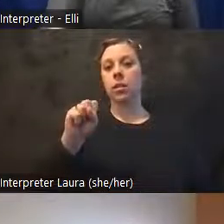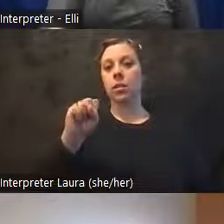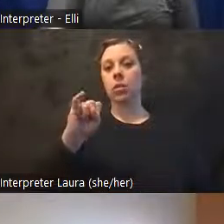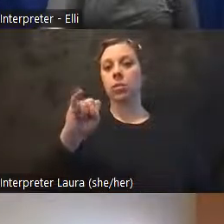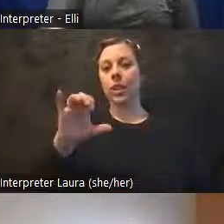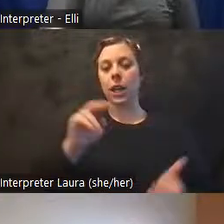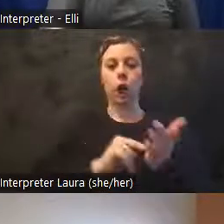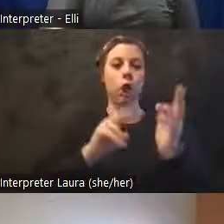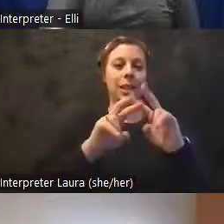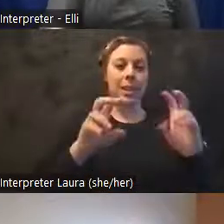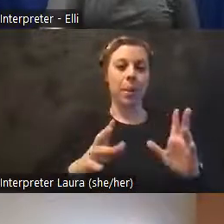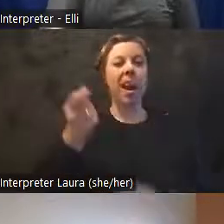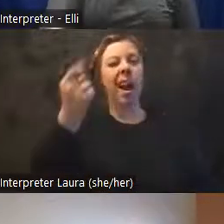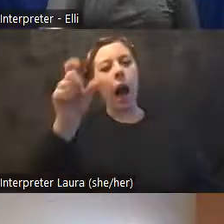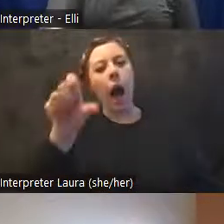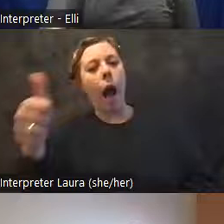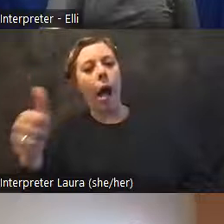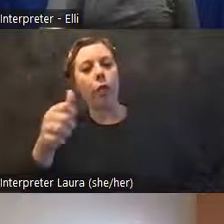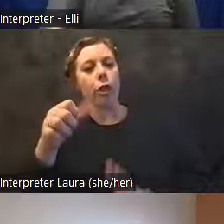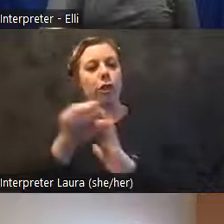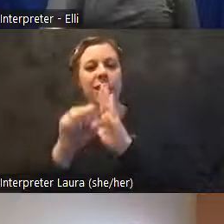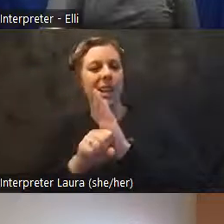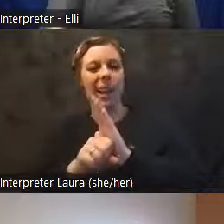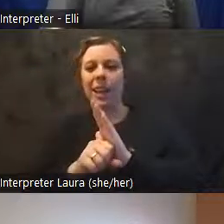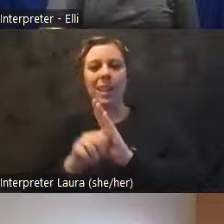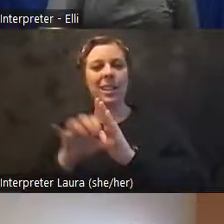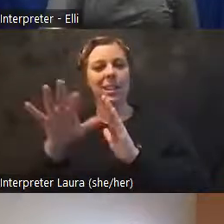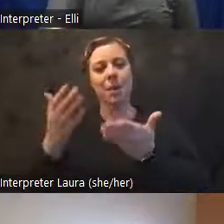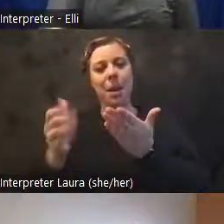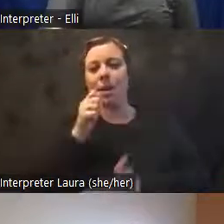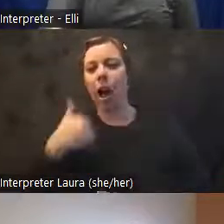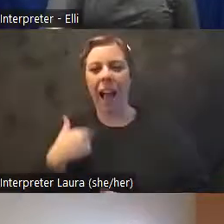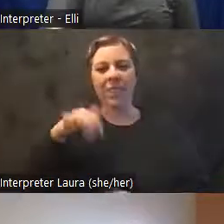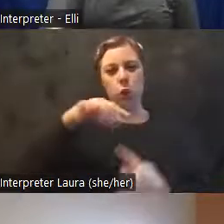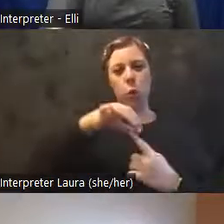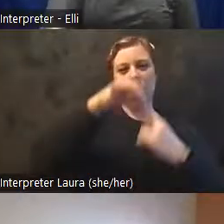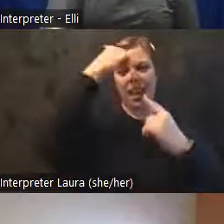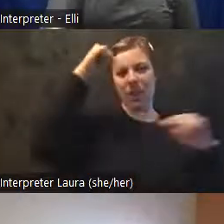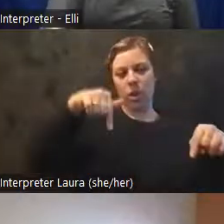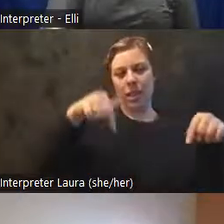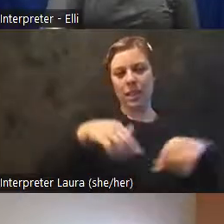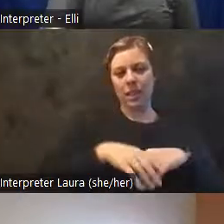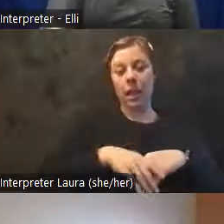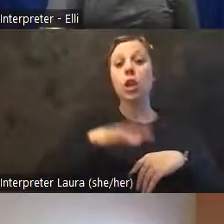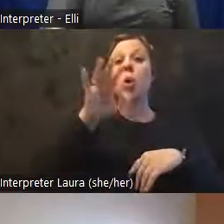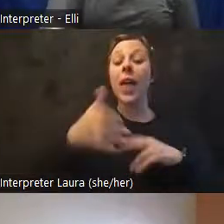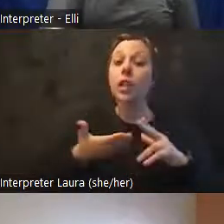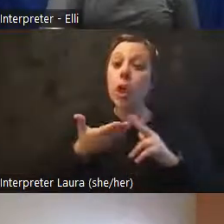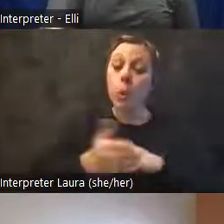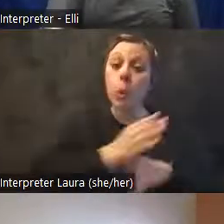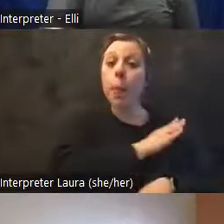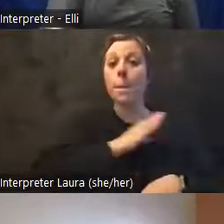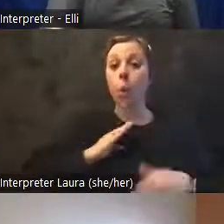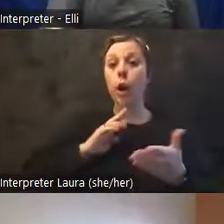nation, that it actually goes through the Board of Nursing, that forensic nursing license.